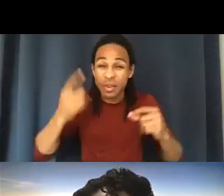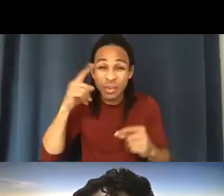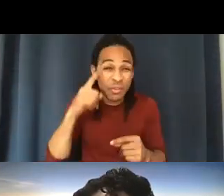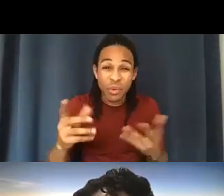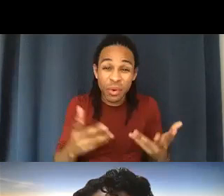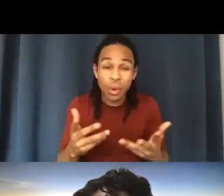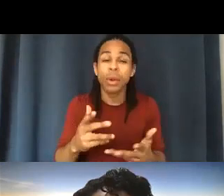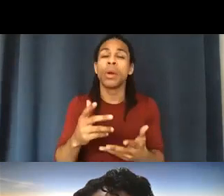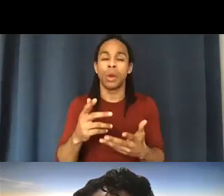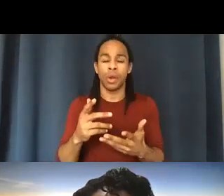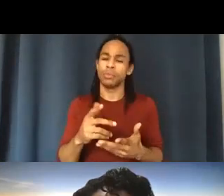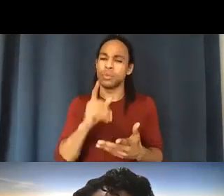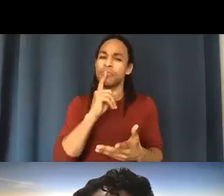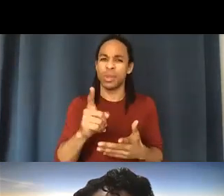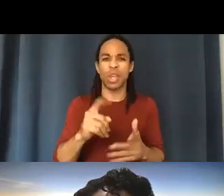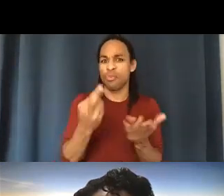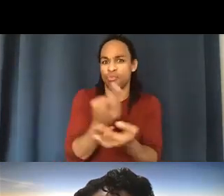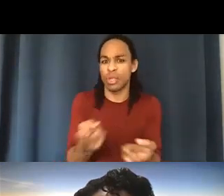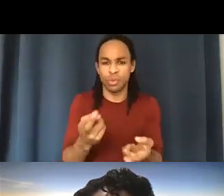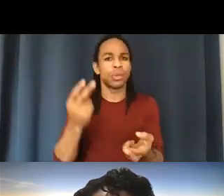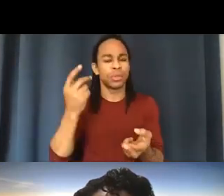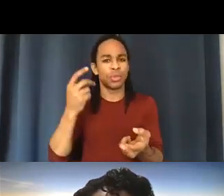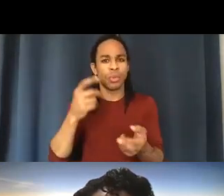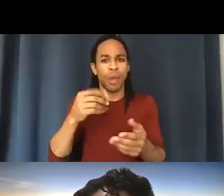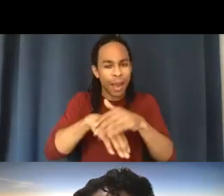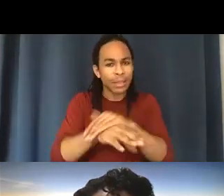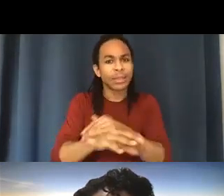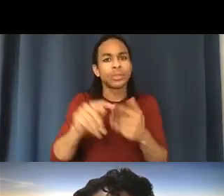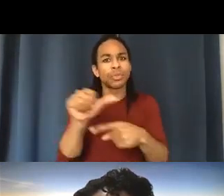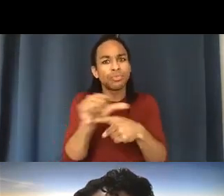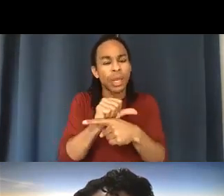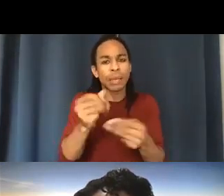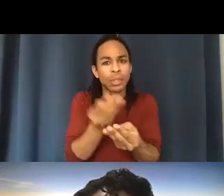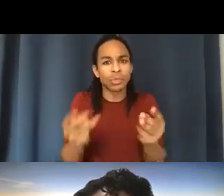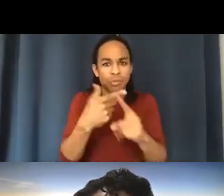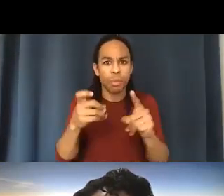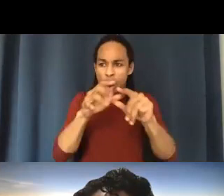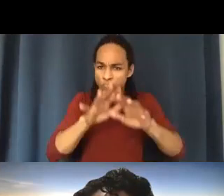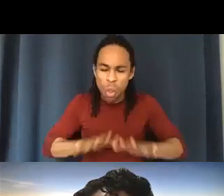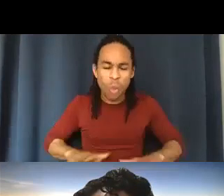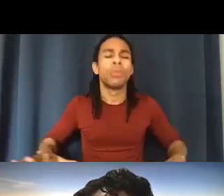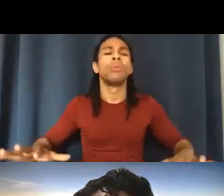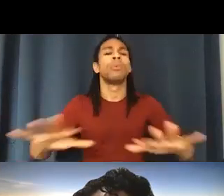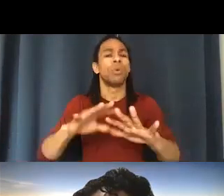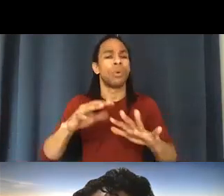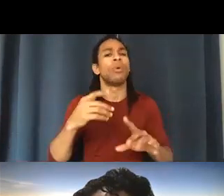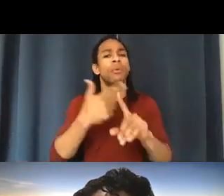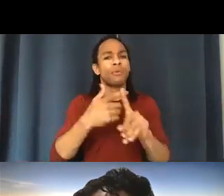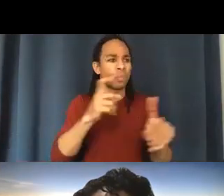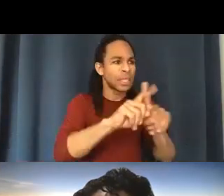repository of training materials from all over the world, of people who have similar ideas and